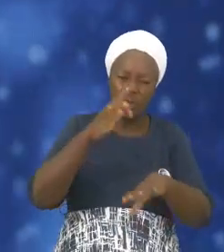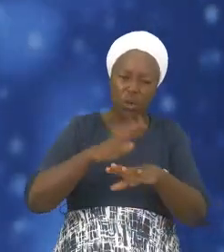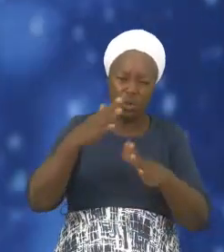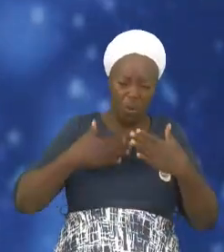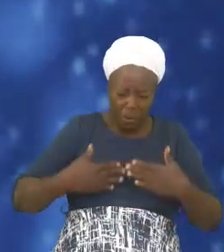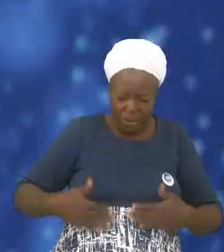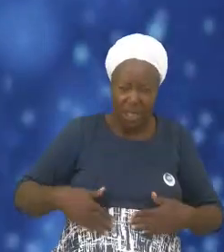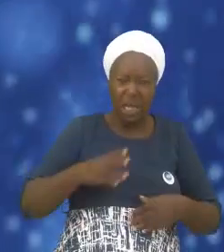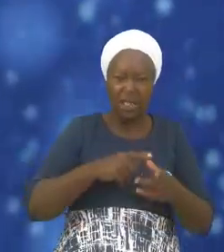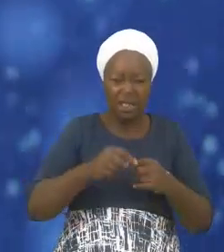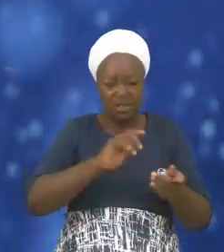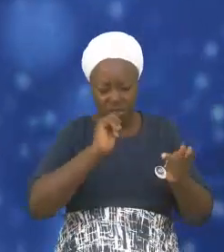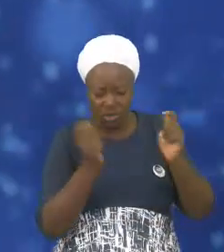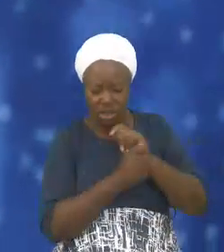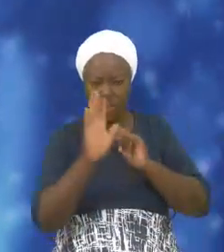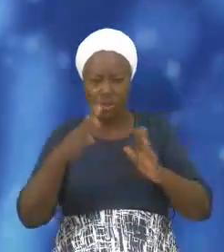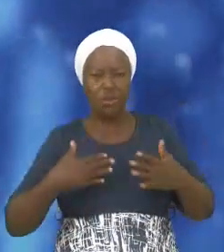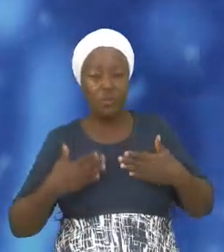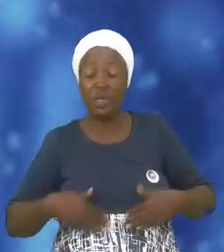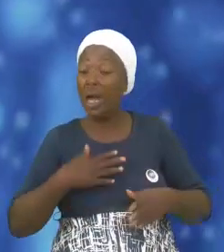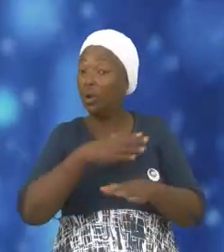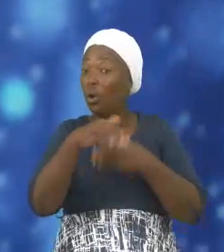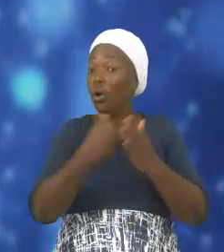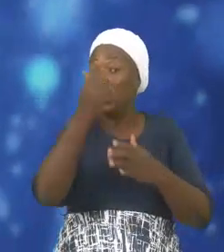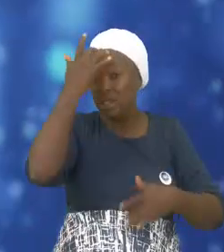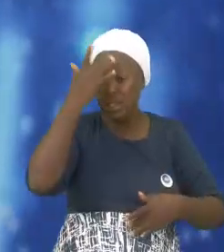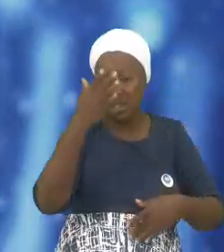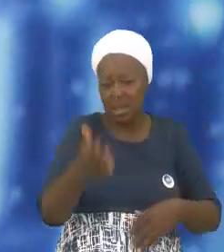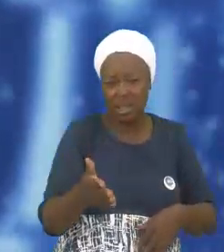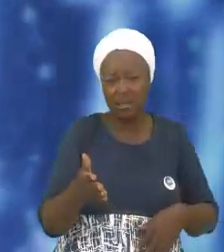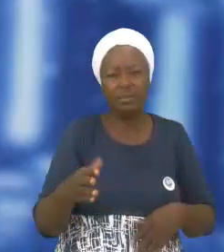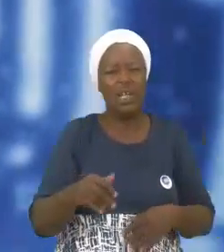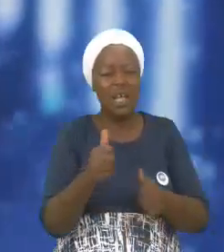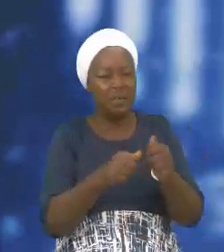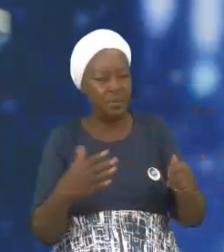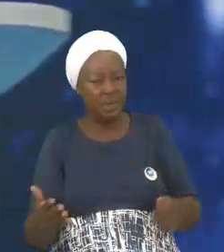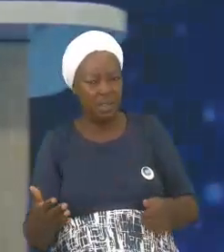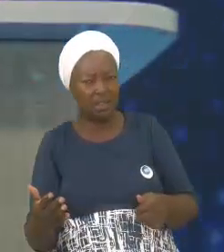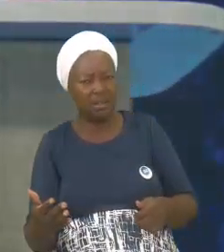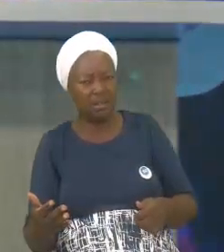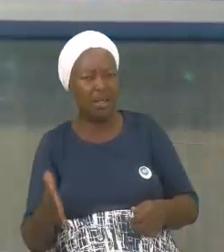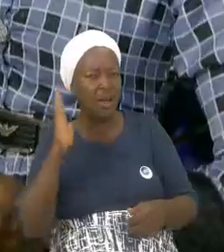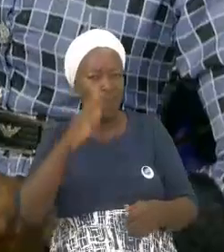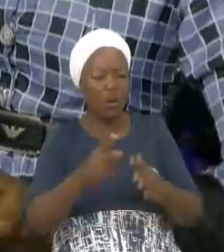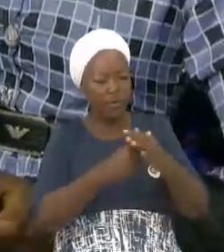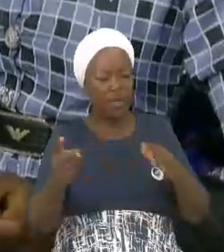change your body. And all the sicknesses there, everything will vanish